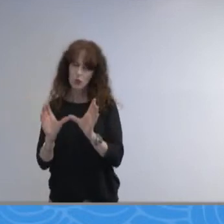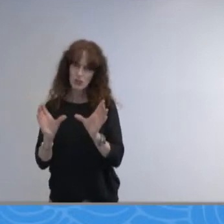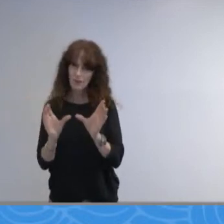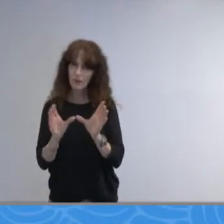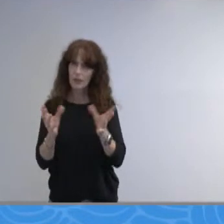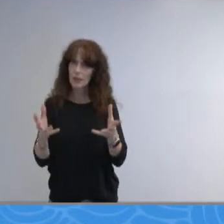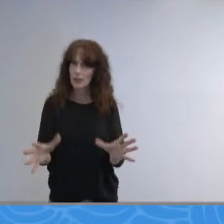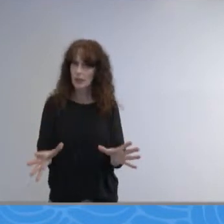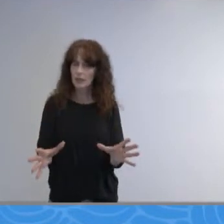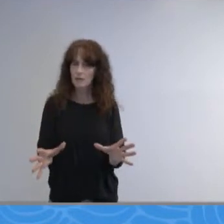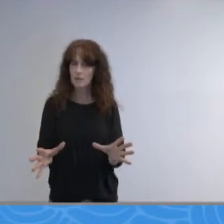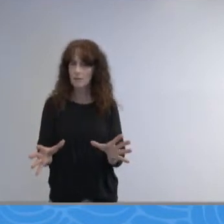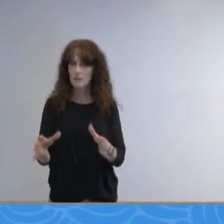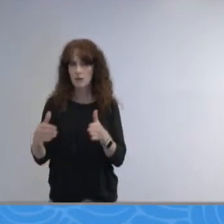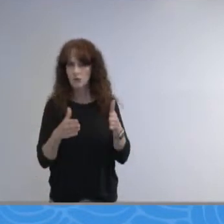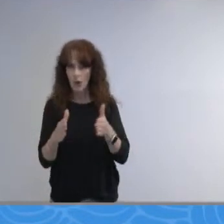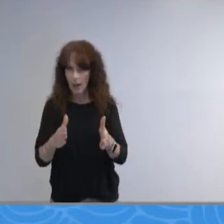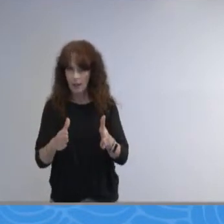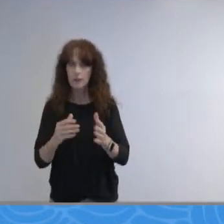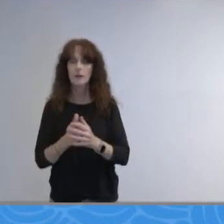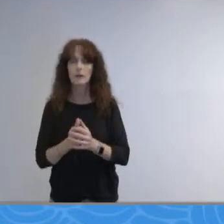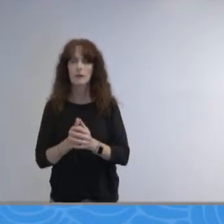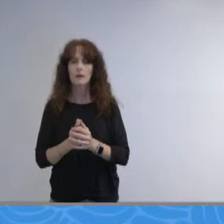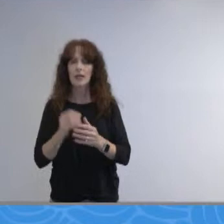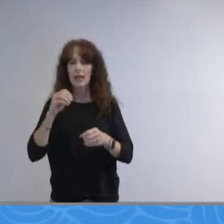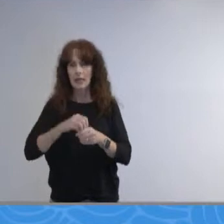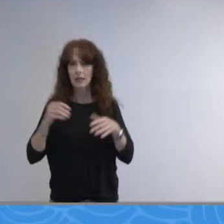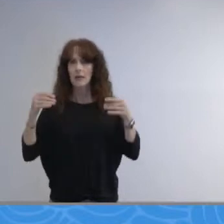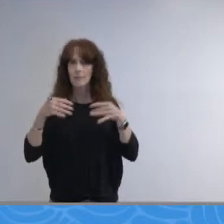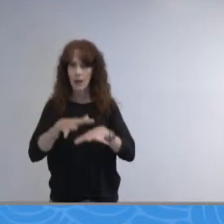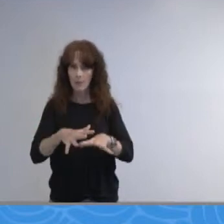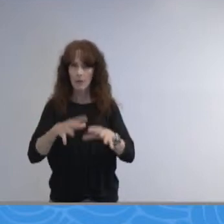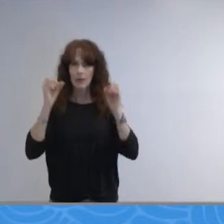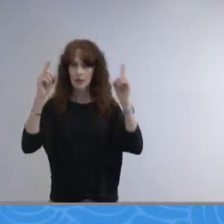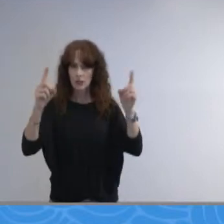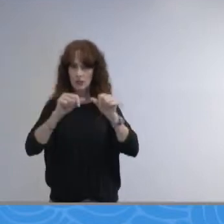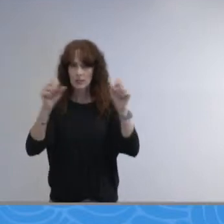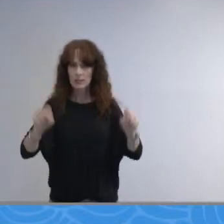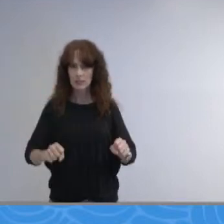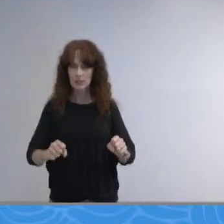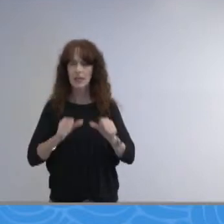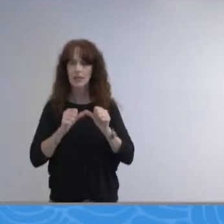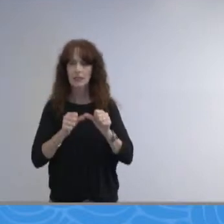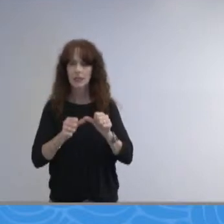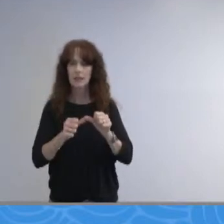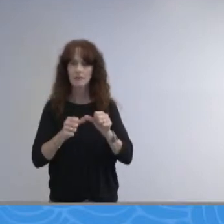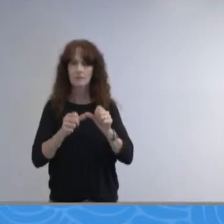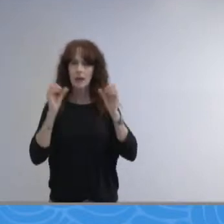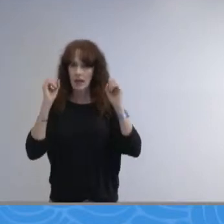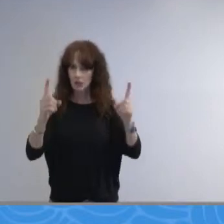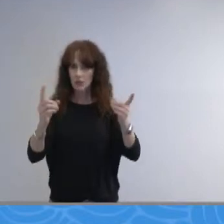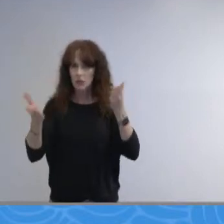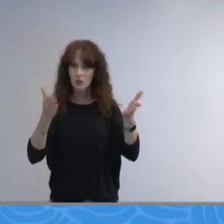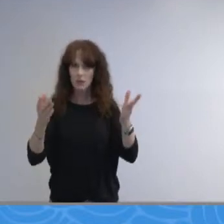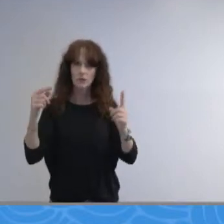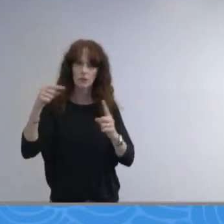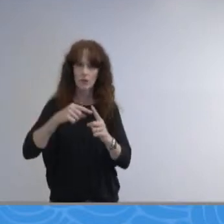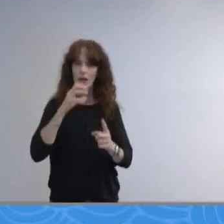completion track and are still in the public education system, they can receive services up until the age of